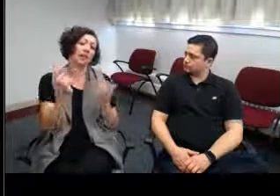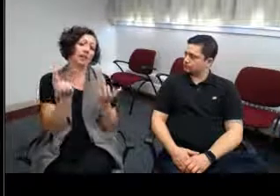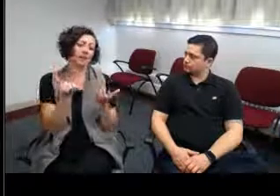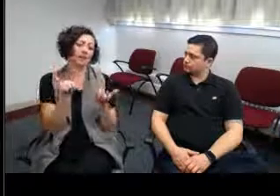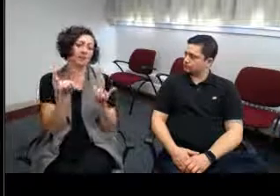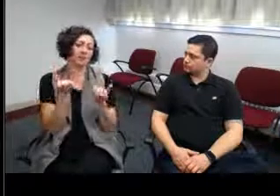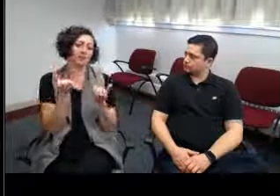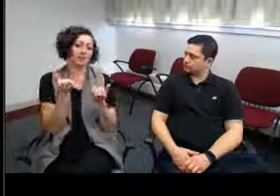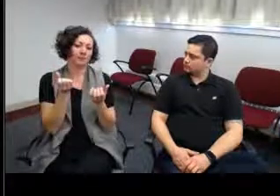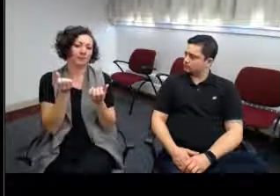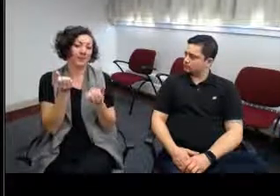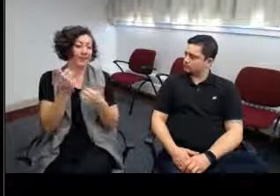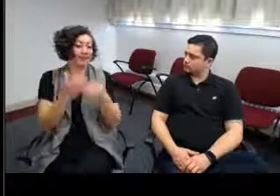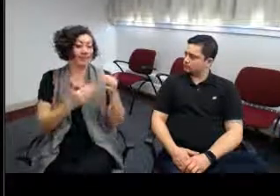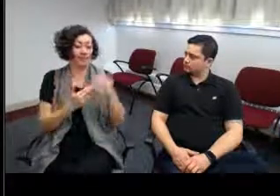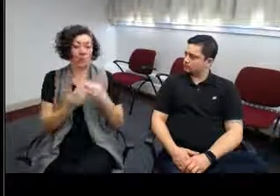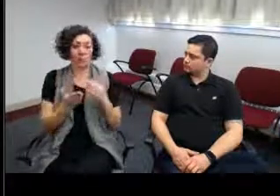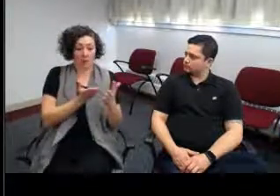of that is